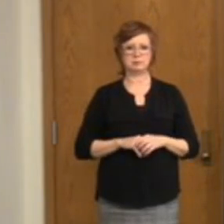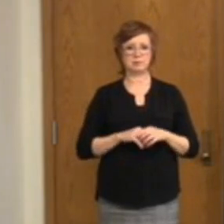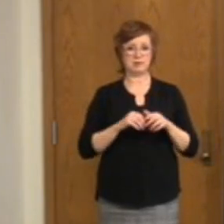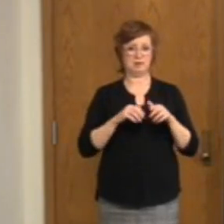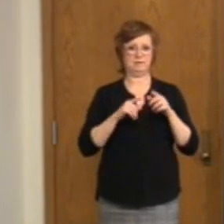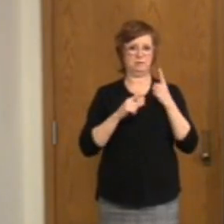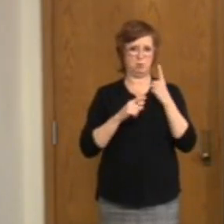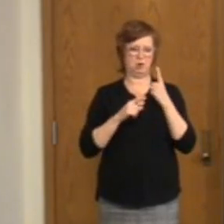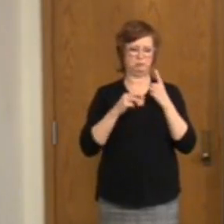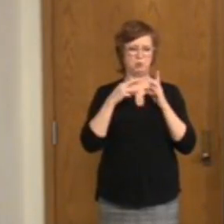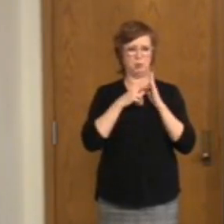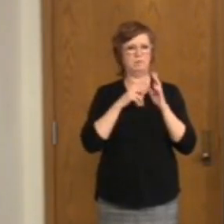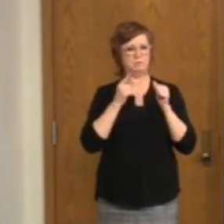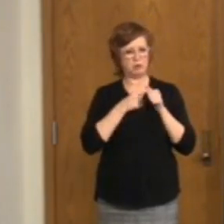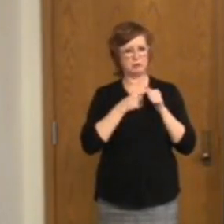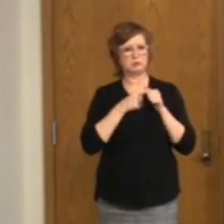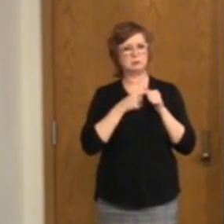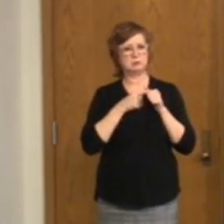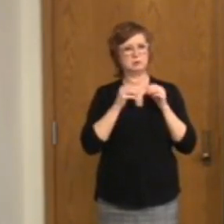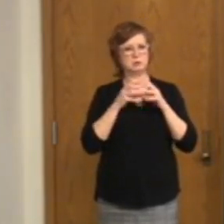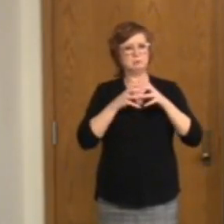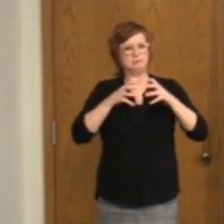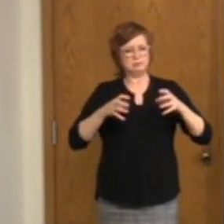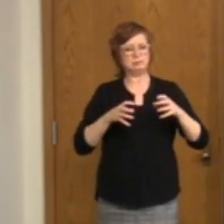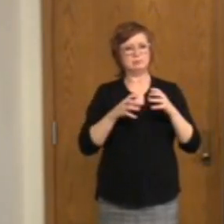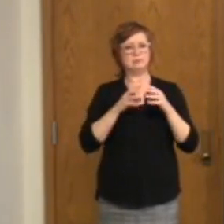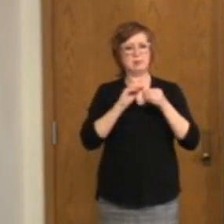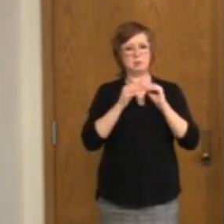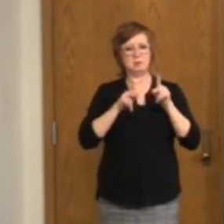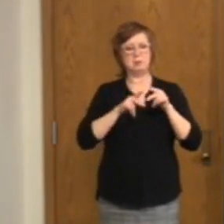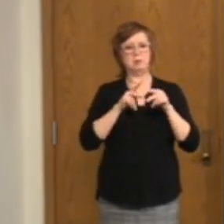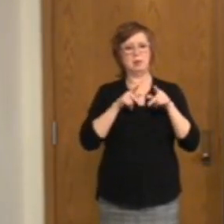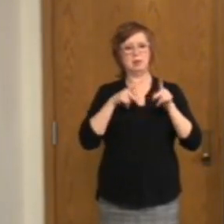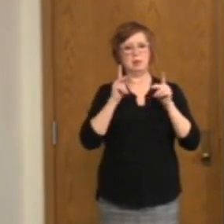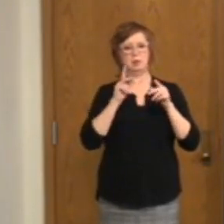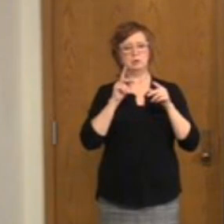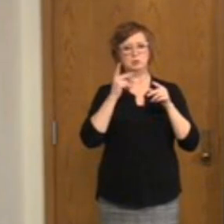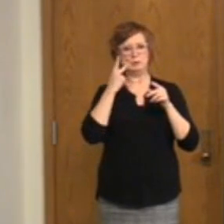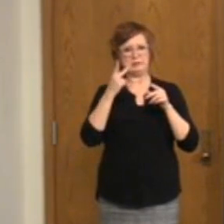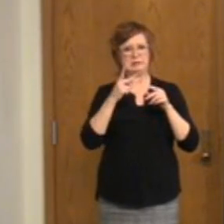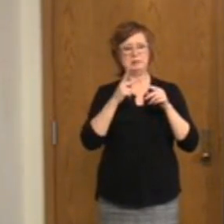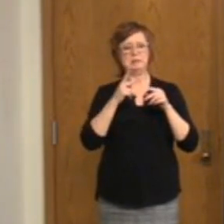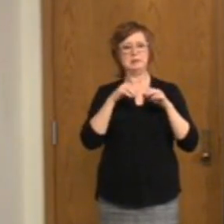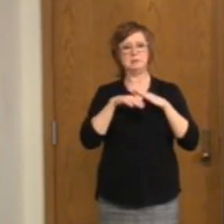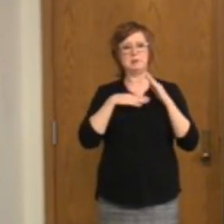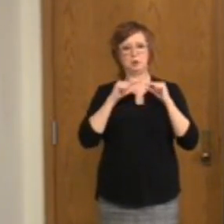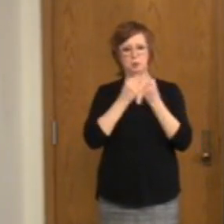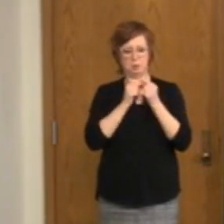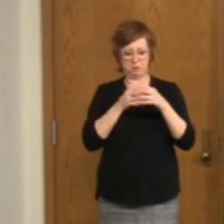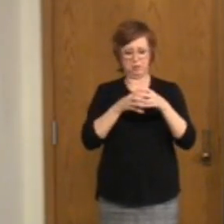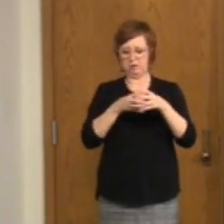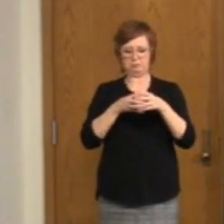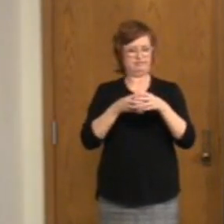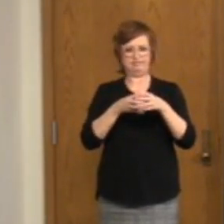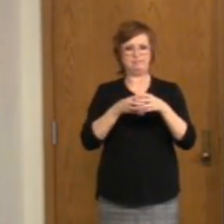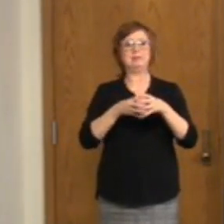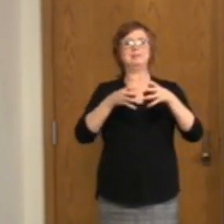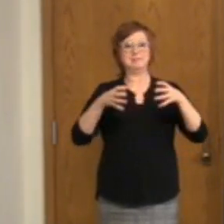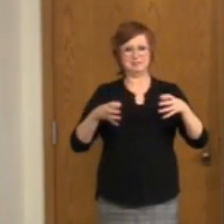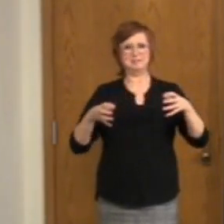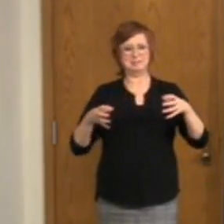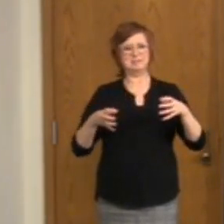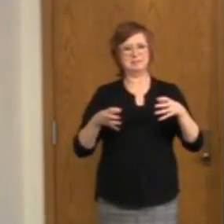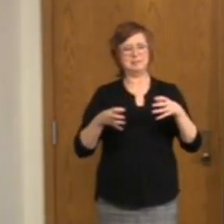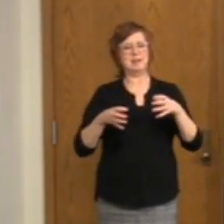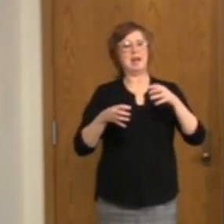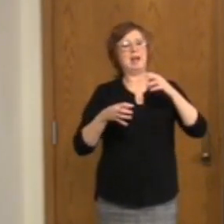access to increasing numbers of vaccines, which it appears we're having, but two, the ability then to stretch out that